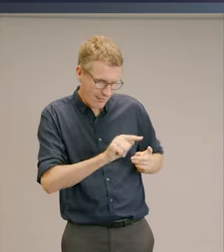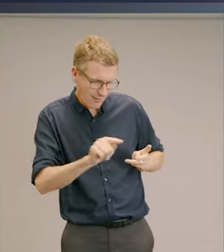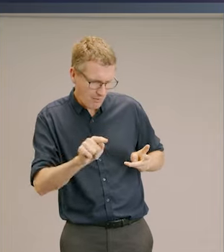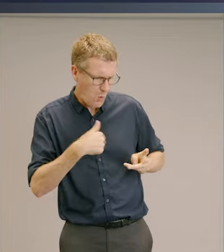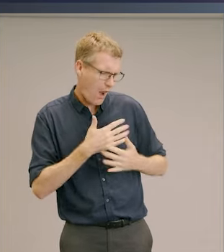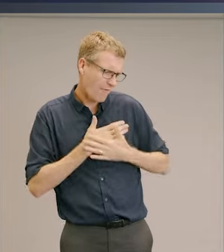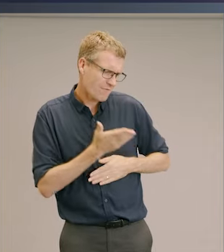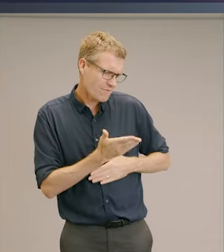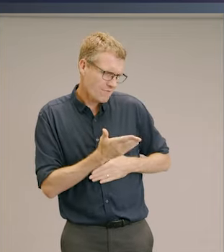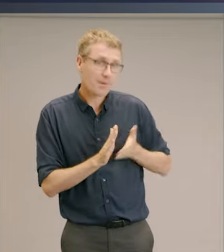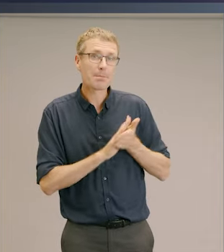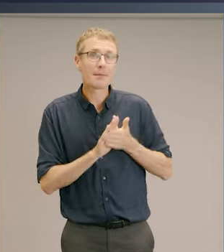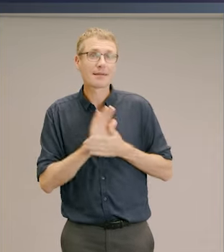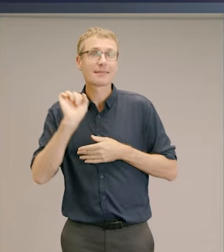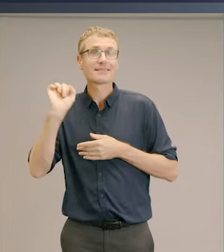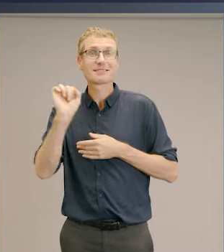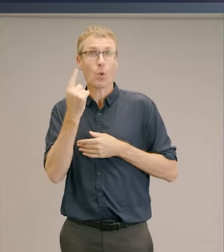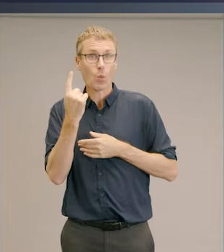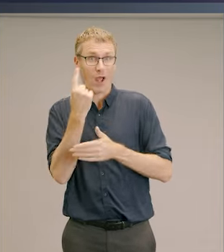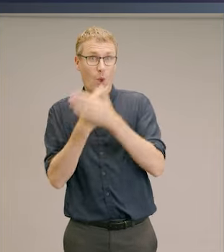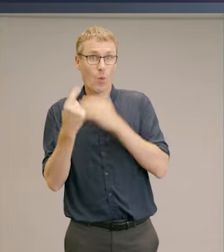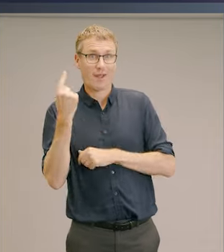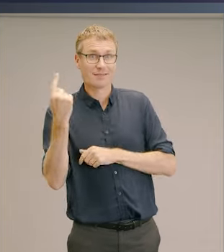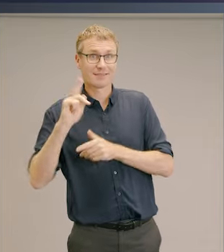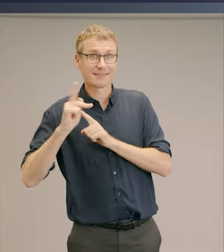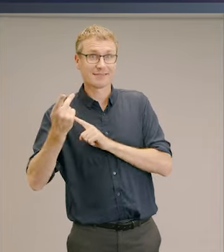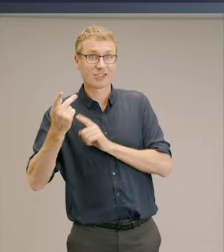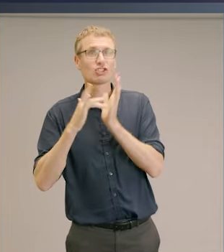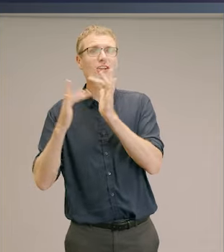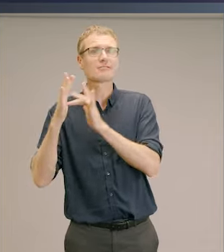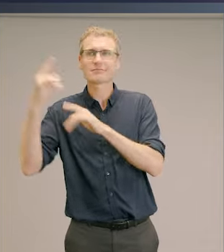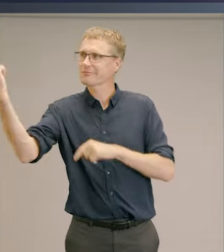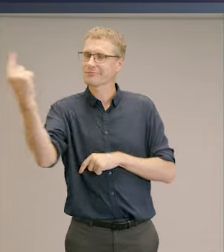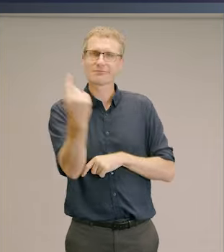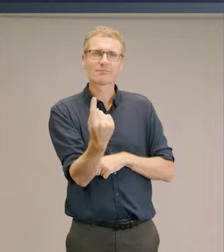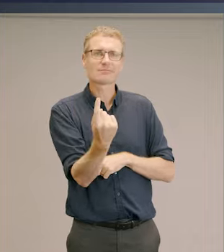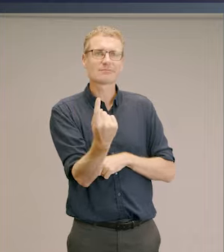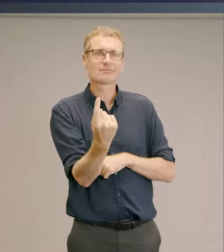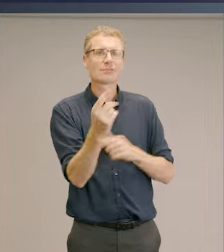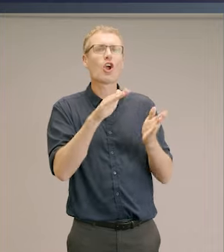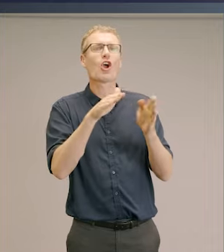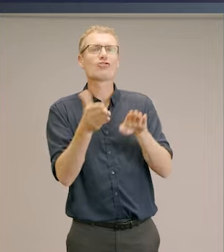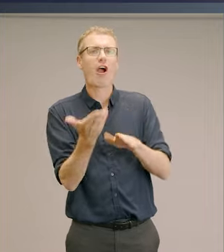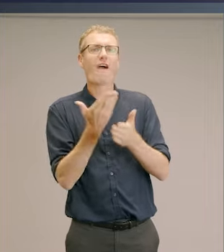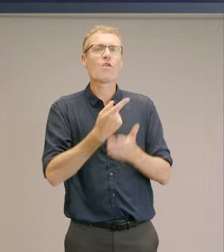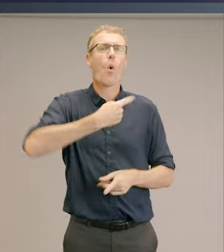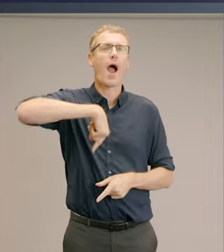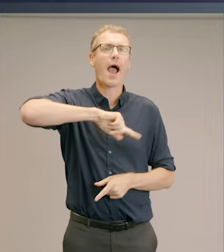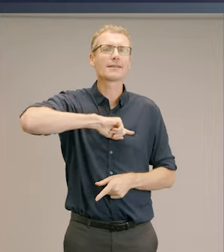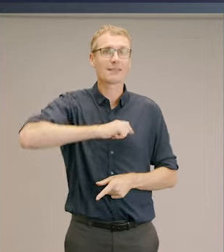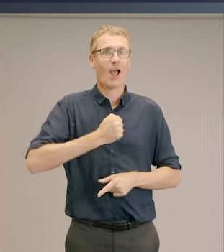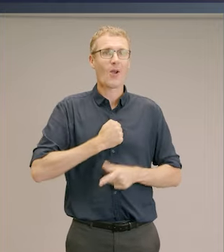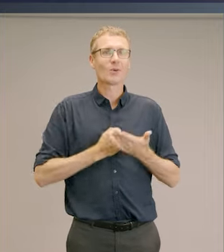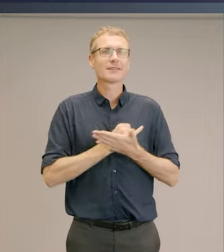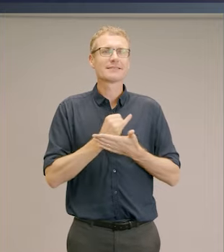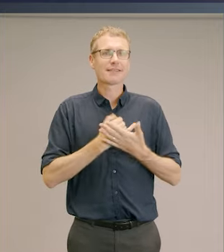so much that he sent his one and only son, Jesus of Nazareth, to pay the penalty